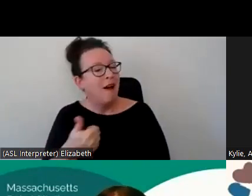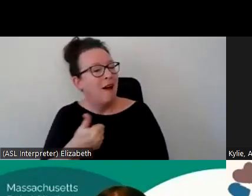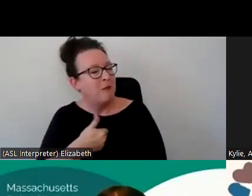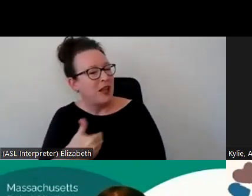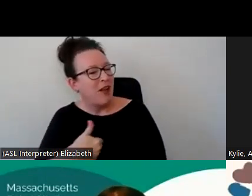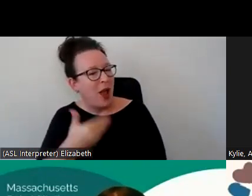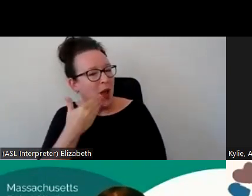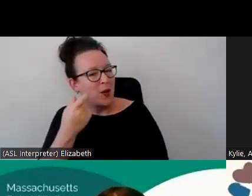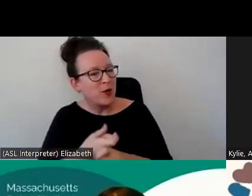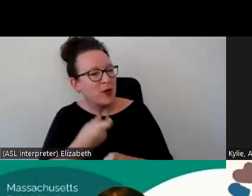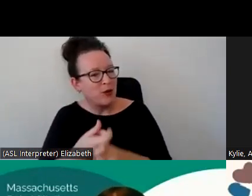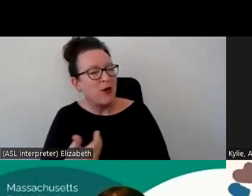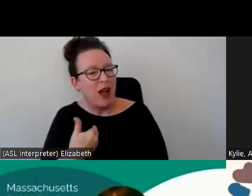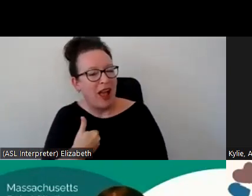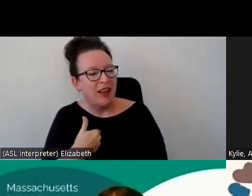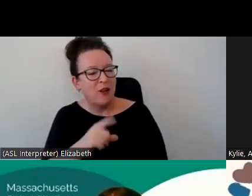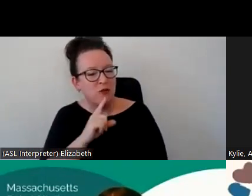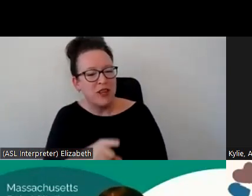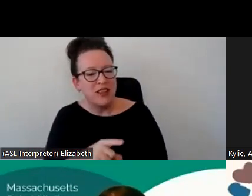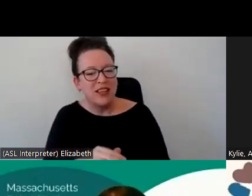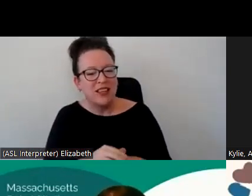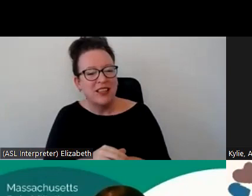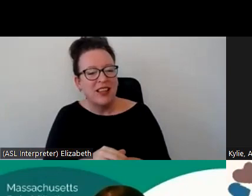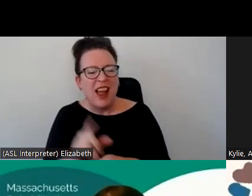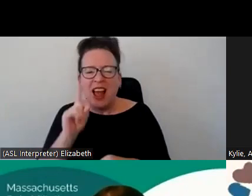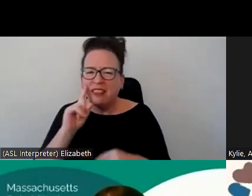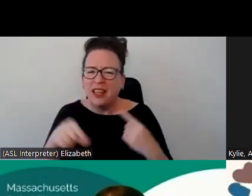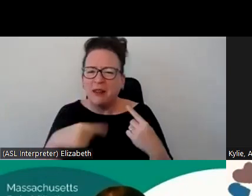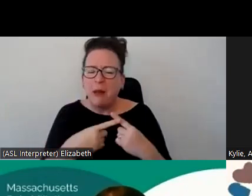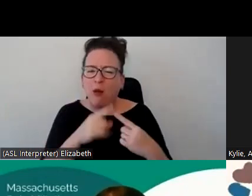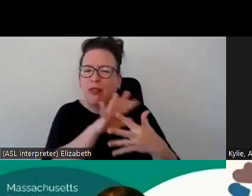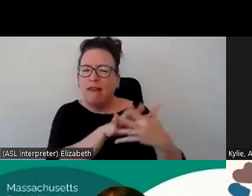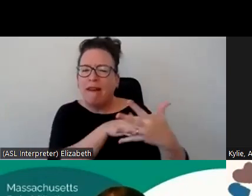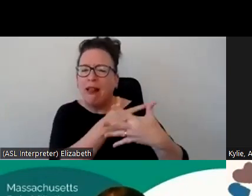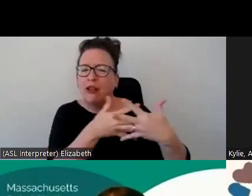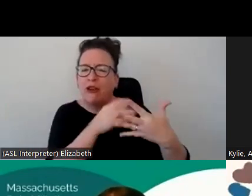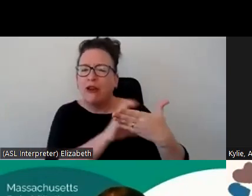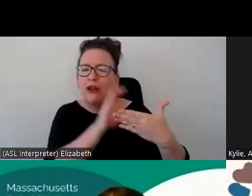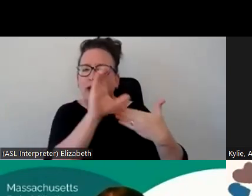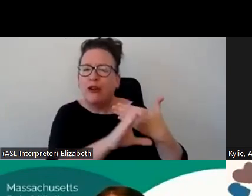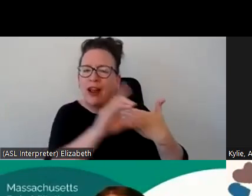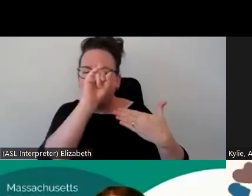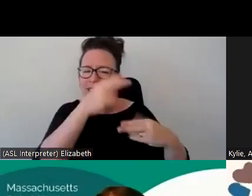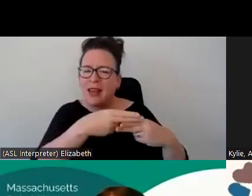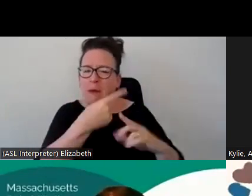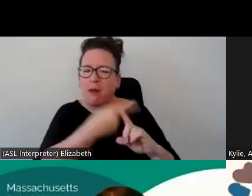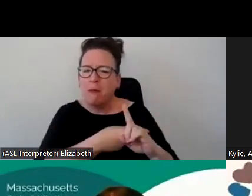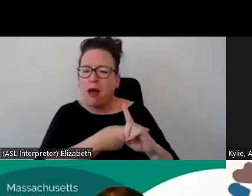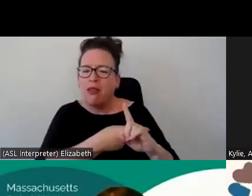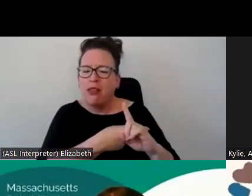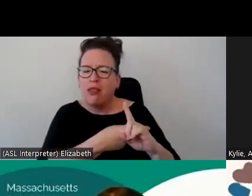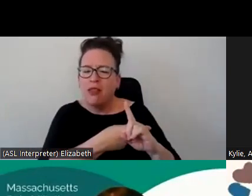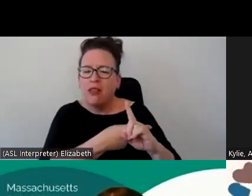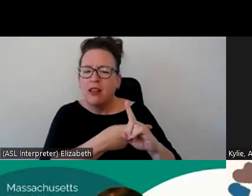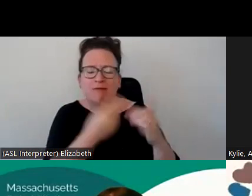one. I had like a really, I think it was about the calendar, maybe the name of a month. I